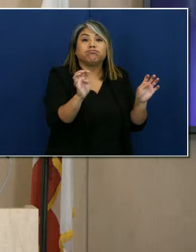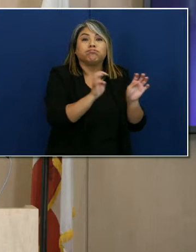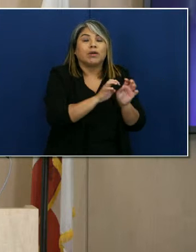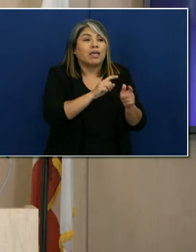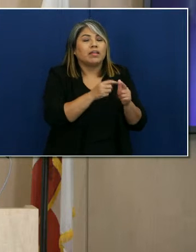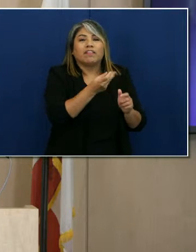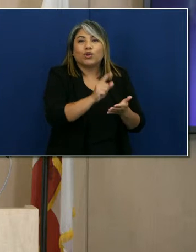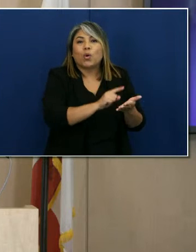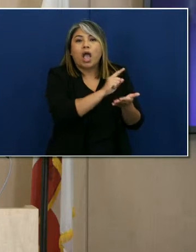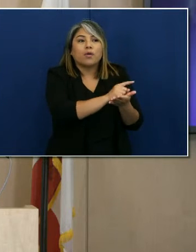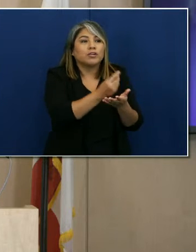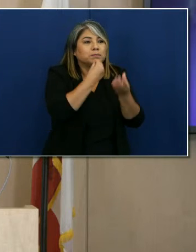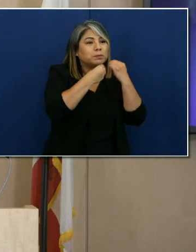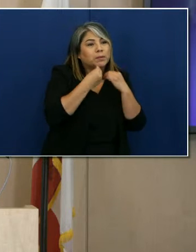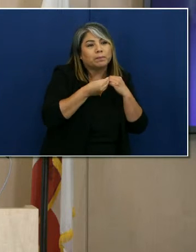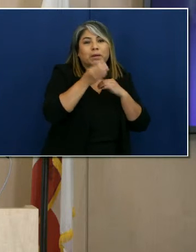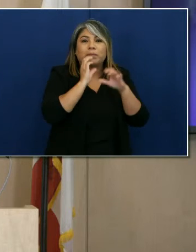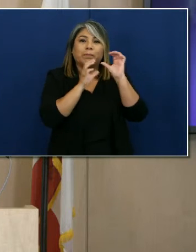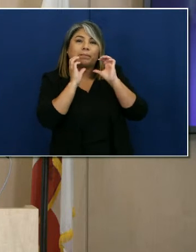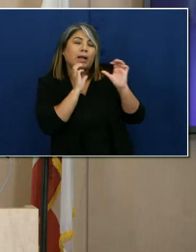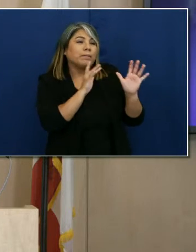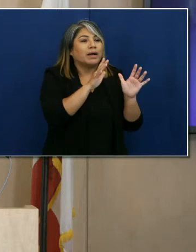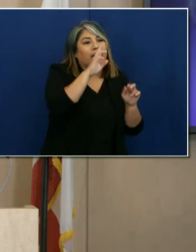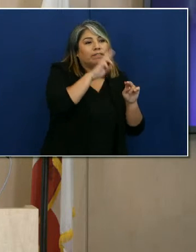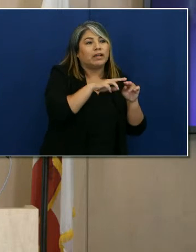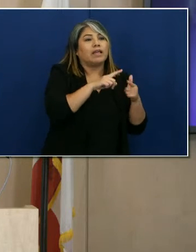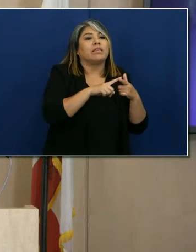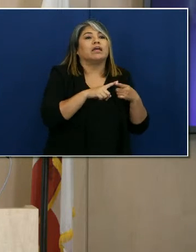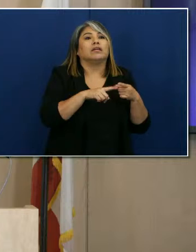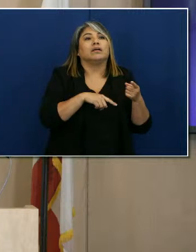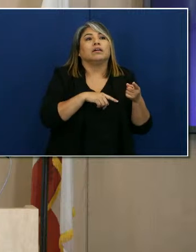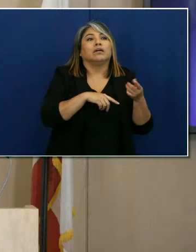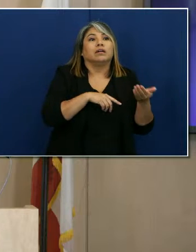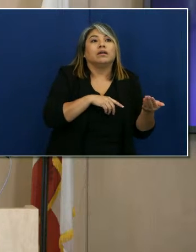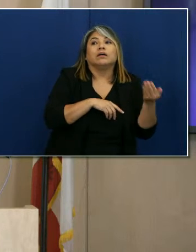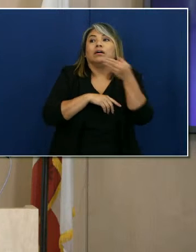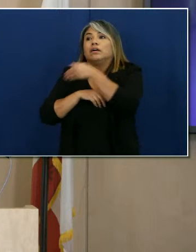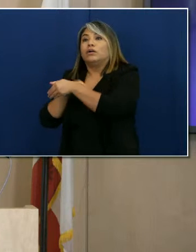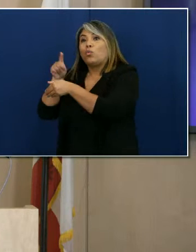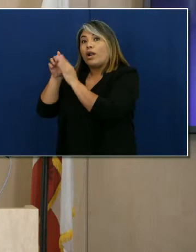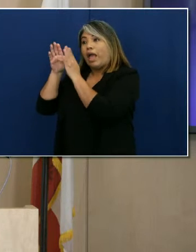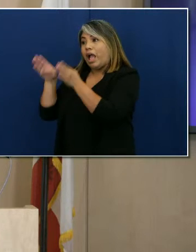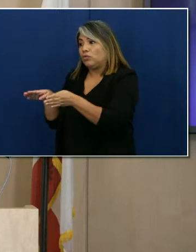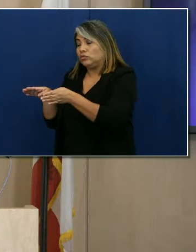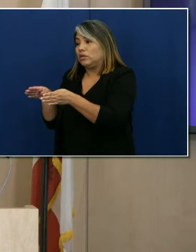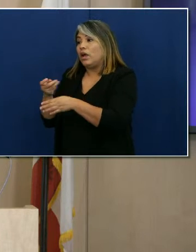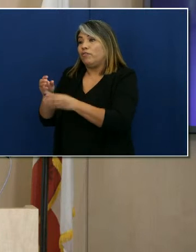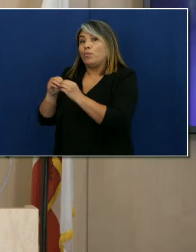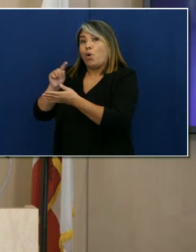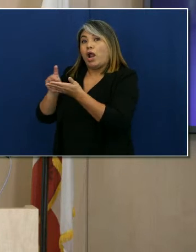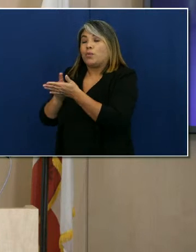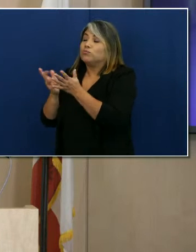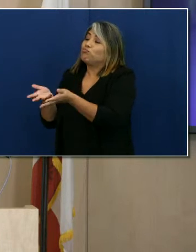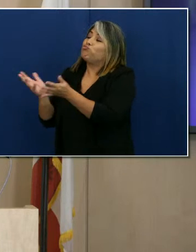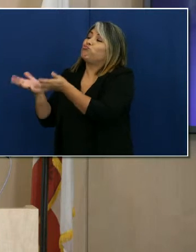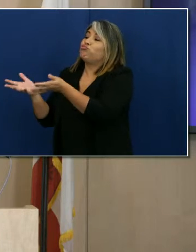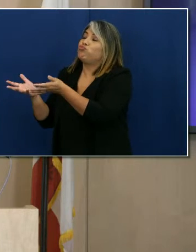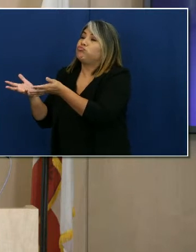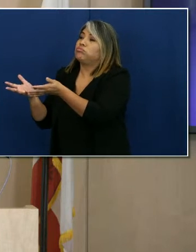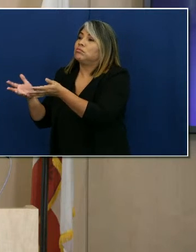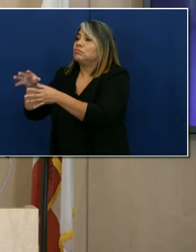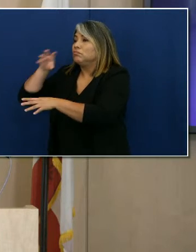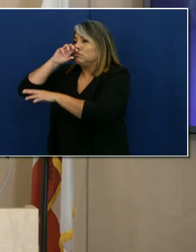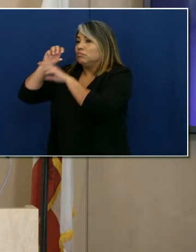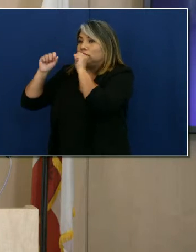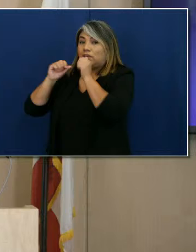spend a couple hours eating and drinking, and then maybe go to one person's house afterwards and then spend another couple hours together. That